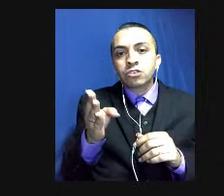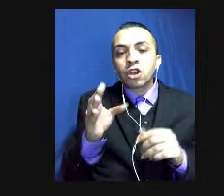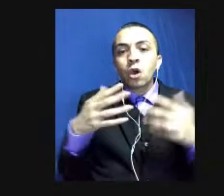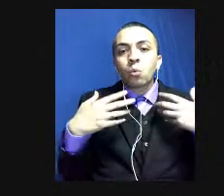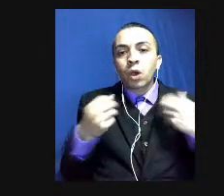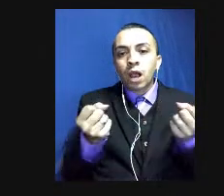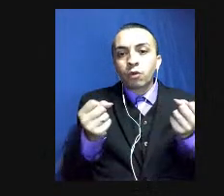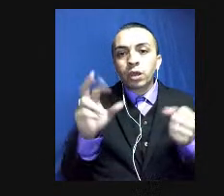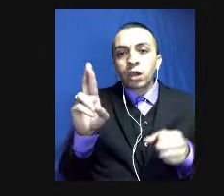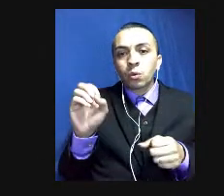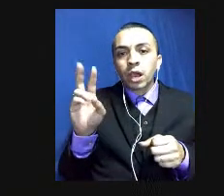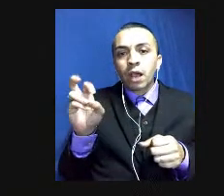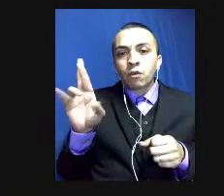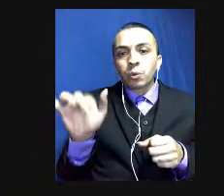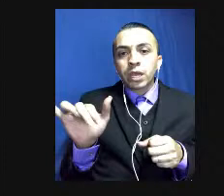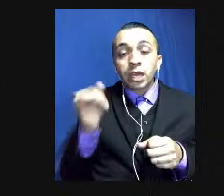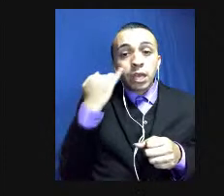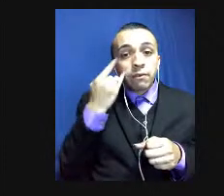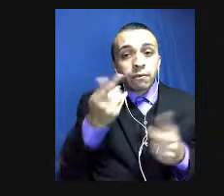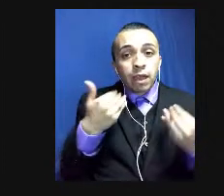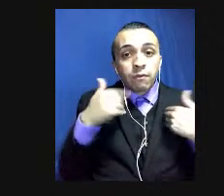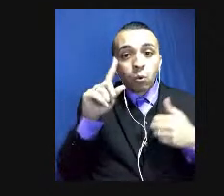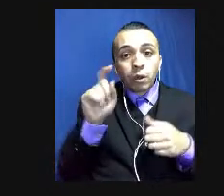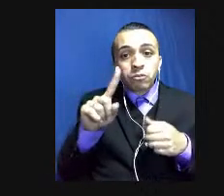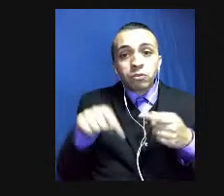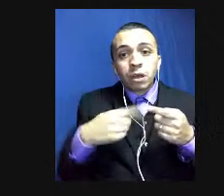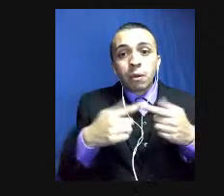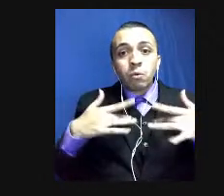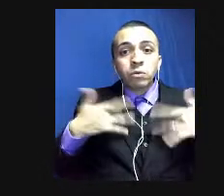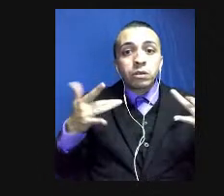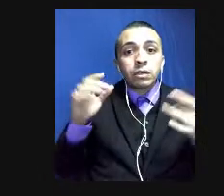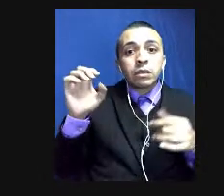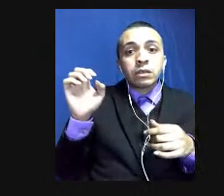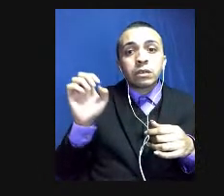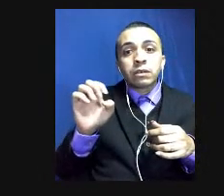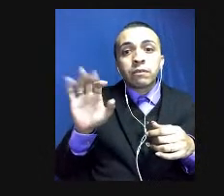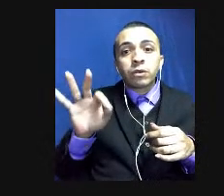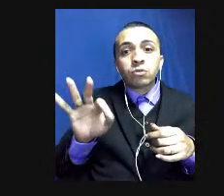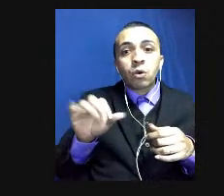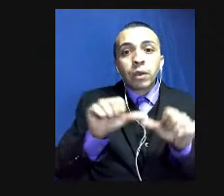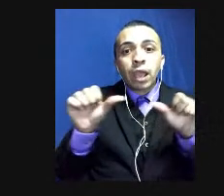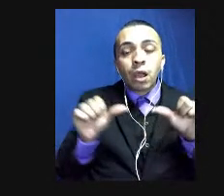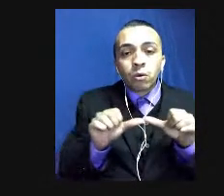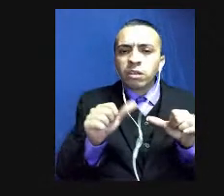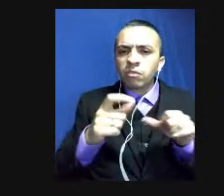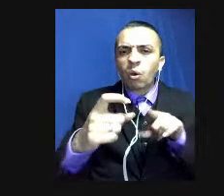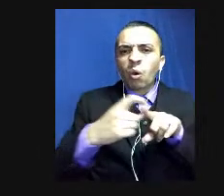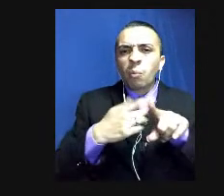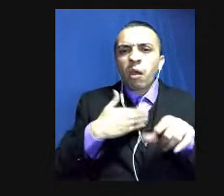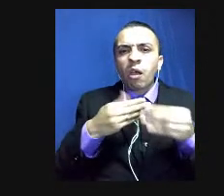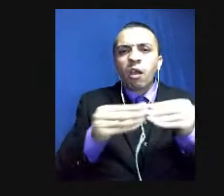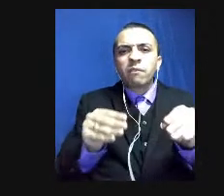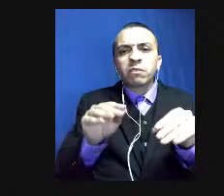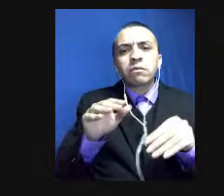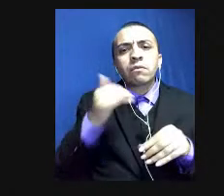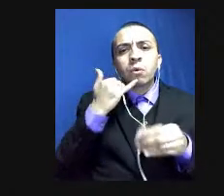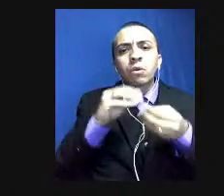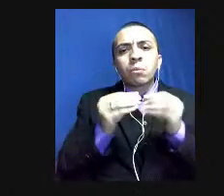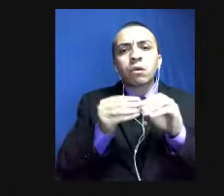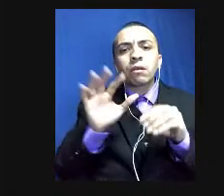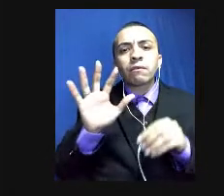FresnoCountyCA.gov/recovery. And anyone who has questions about what's going on in Eastern Fresno County is more than welcome to call my office at